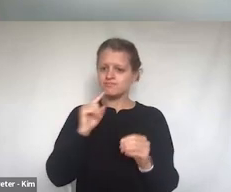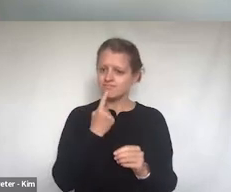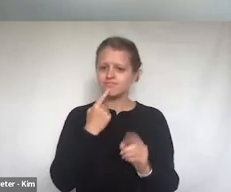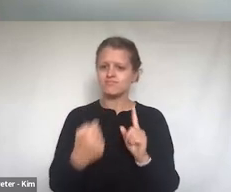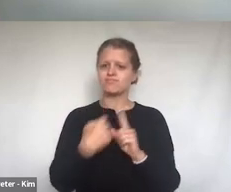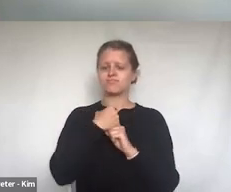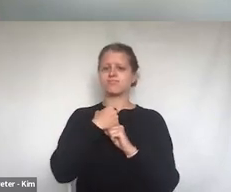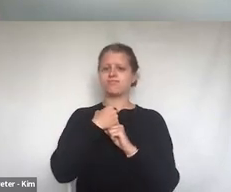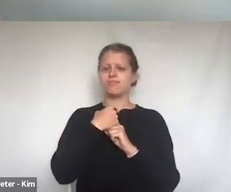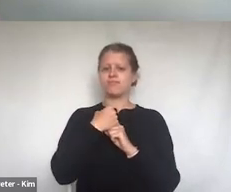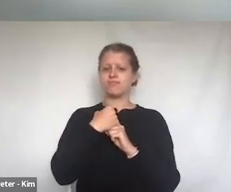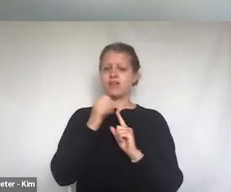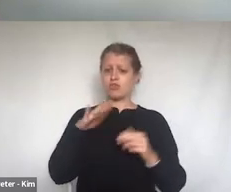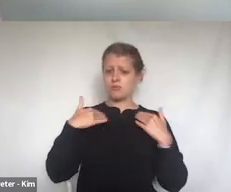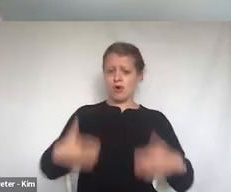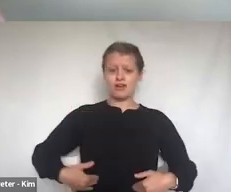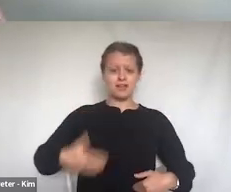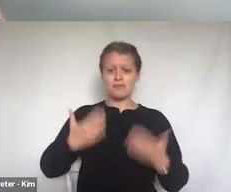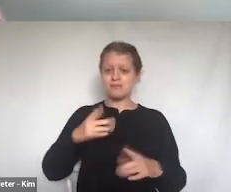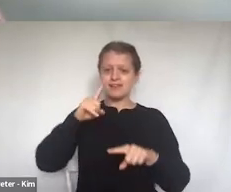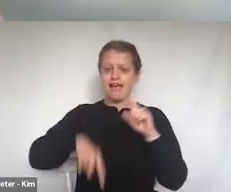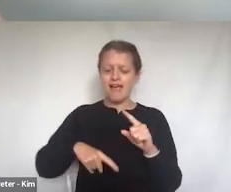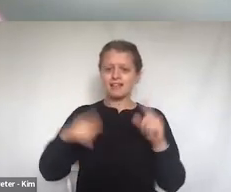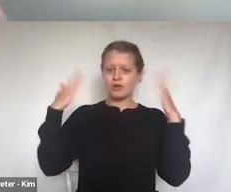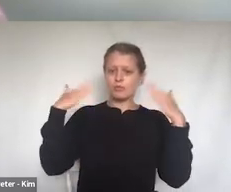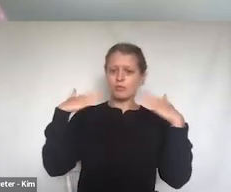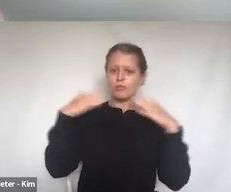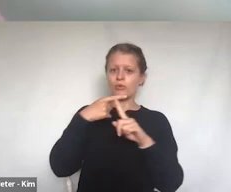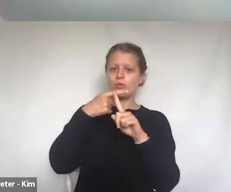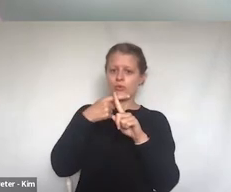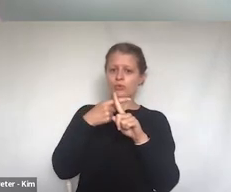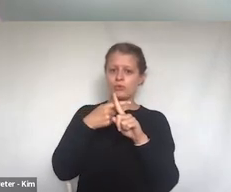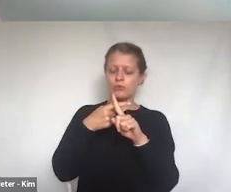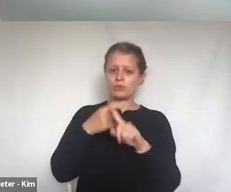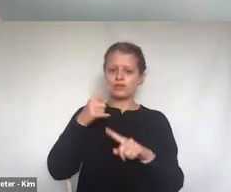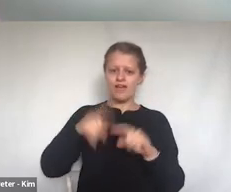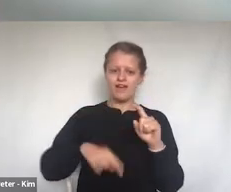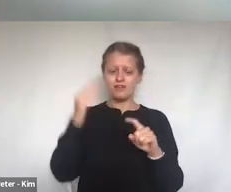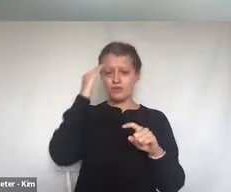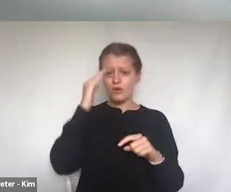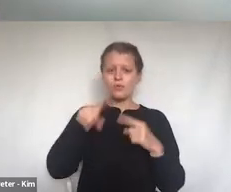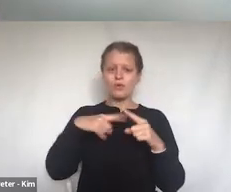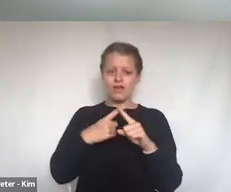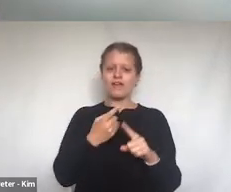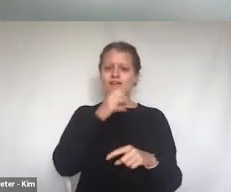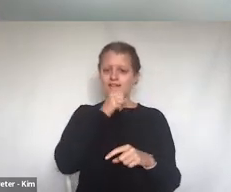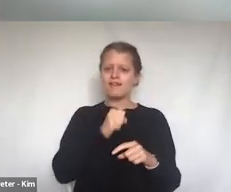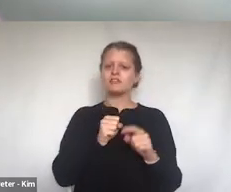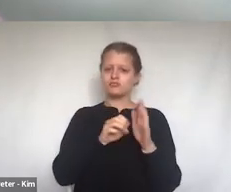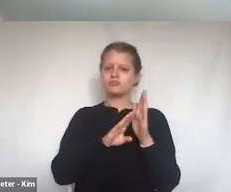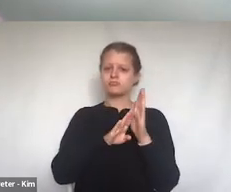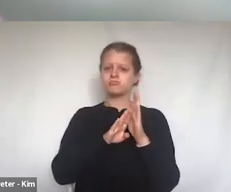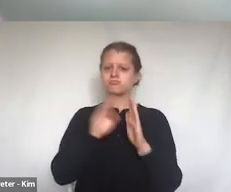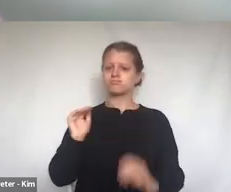cooling mechanisms that we have physically don't work as well as we age. They tend to become less effective. They're